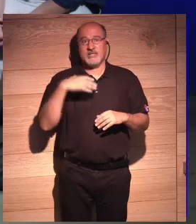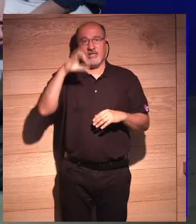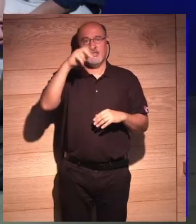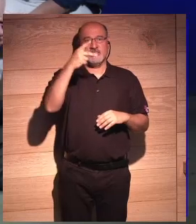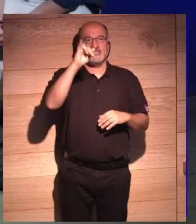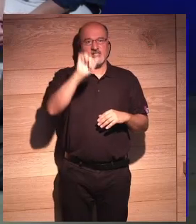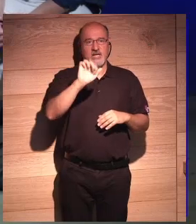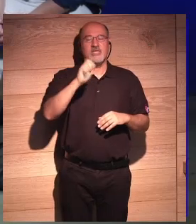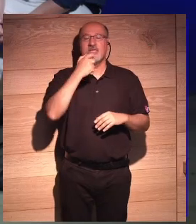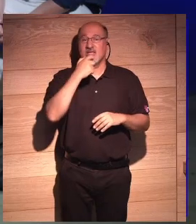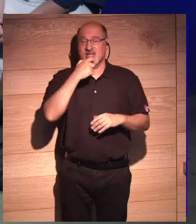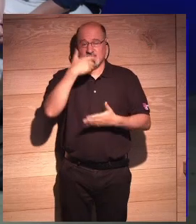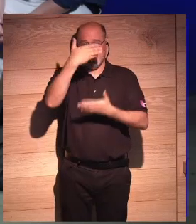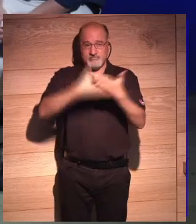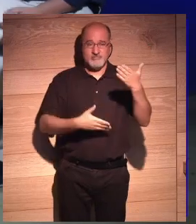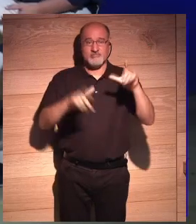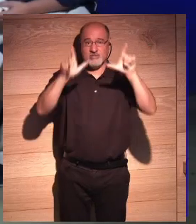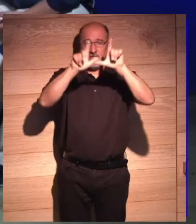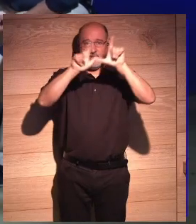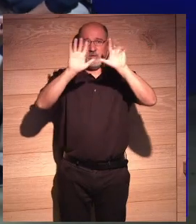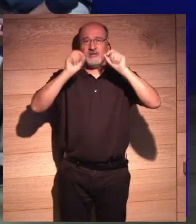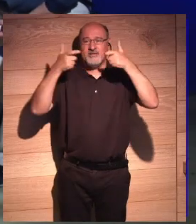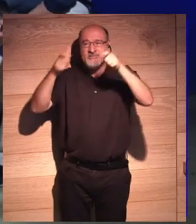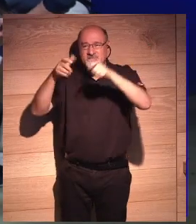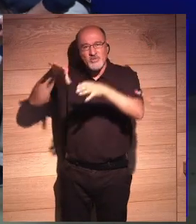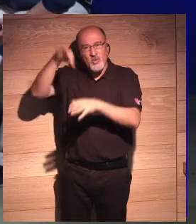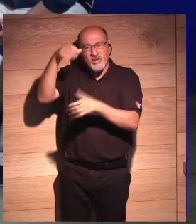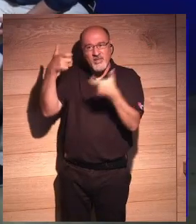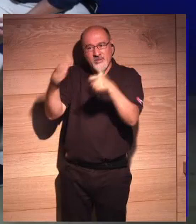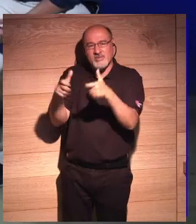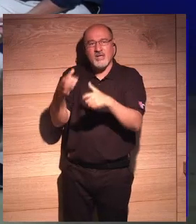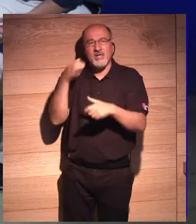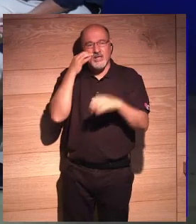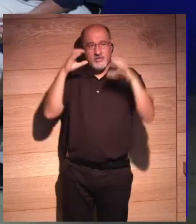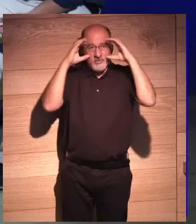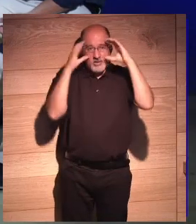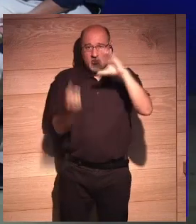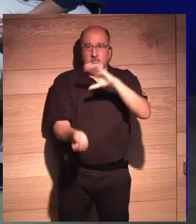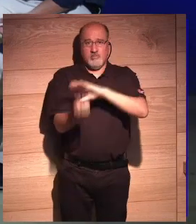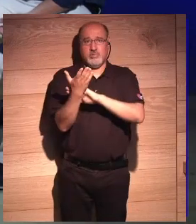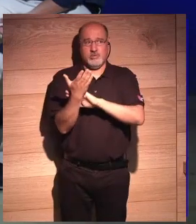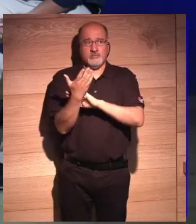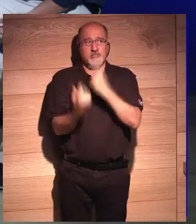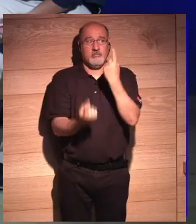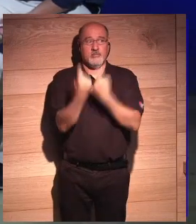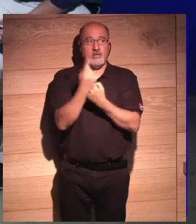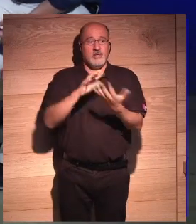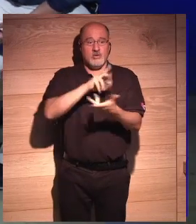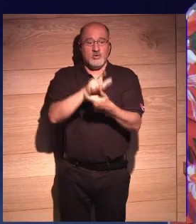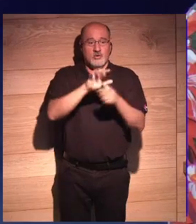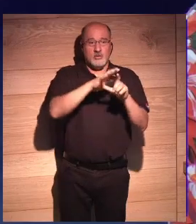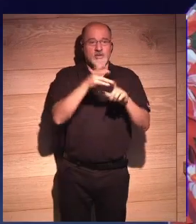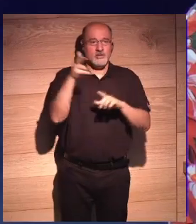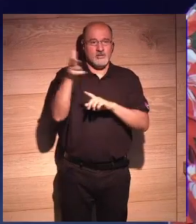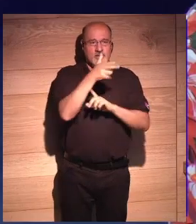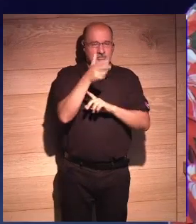half, 3 years, Sky, the English television channel, created a VR channel, and when they went to